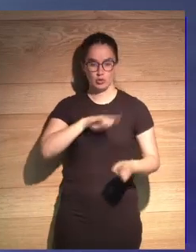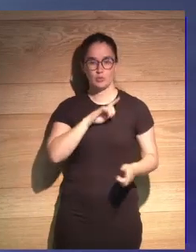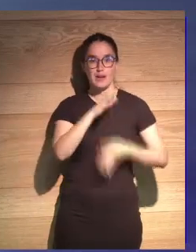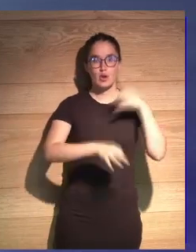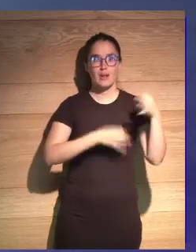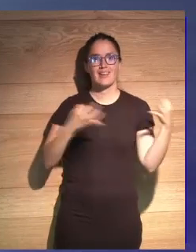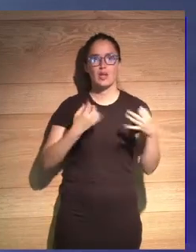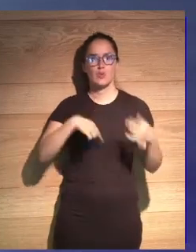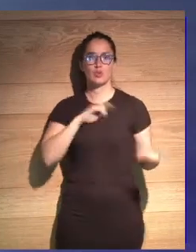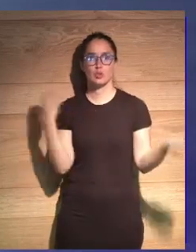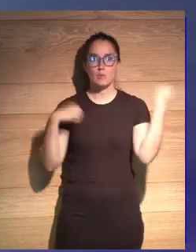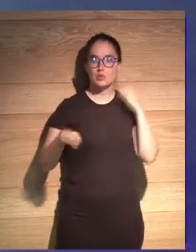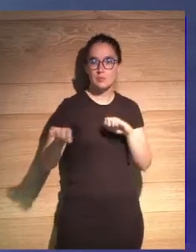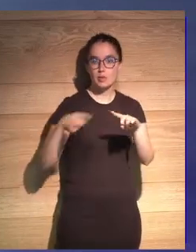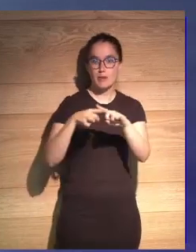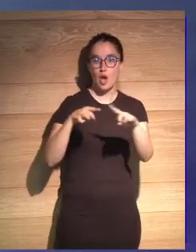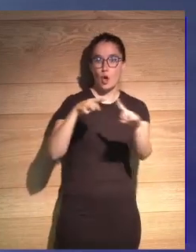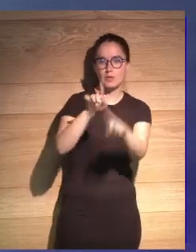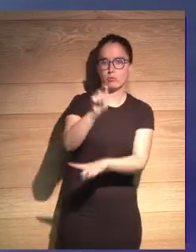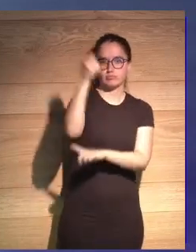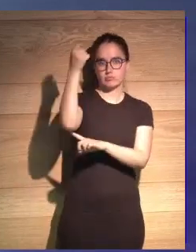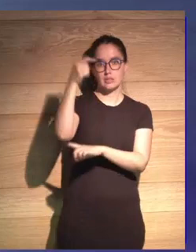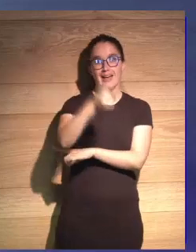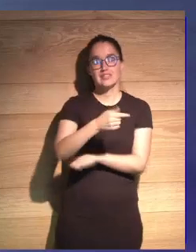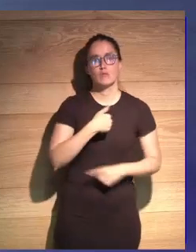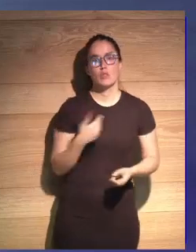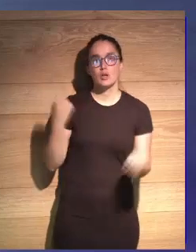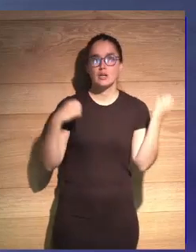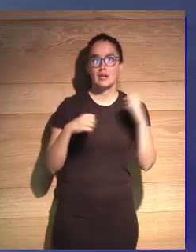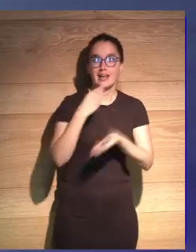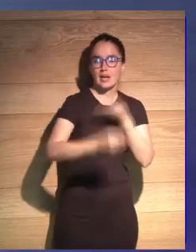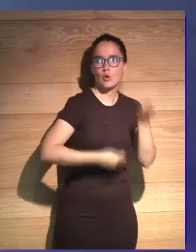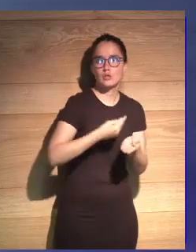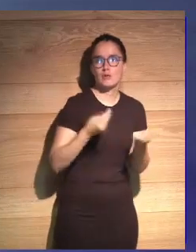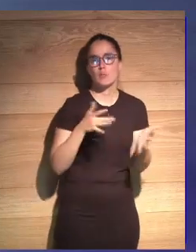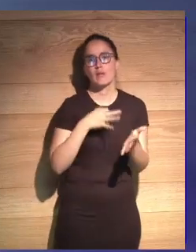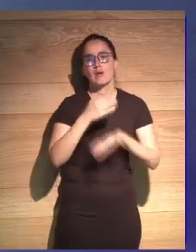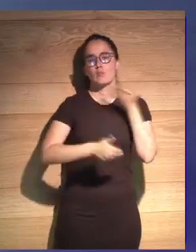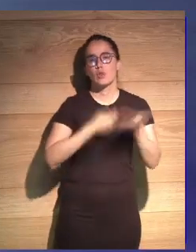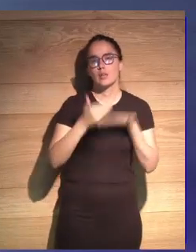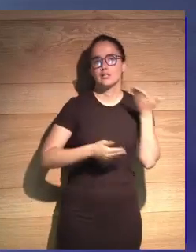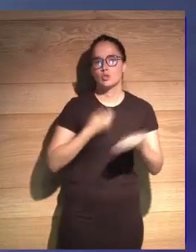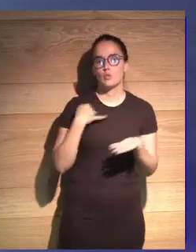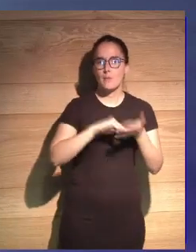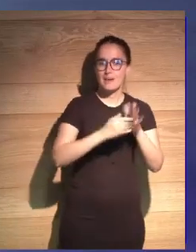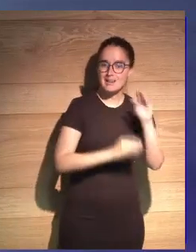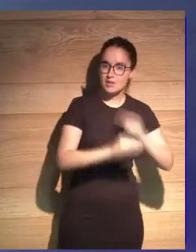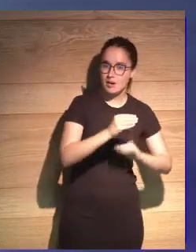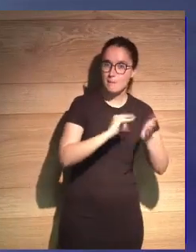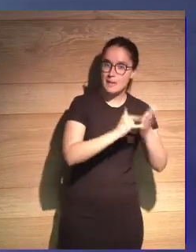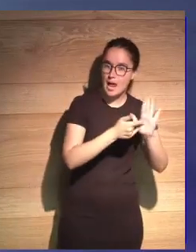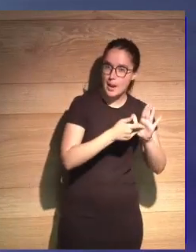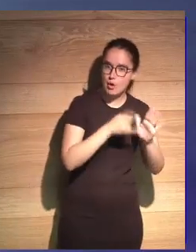function. This is the ability that we have to organize our behavior to reach a final goal.